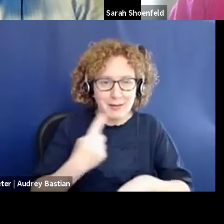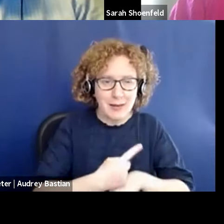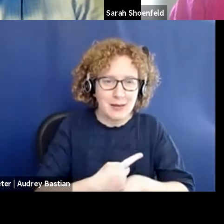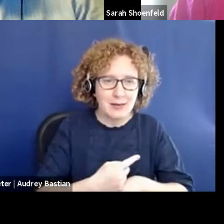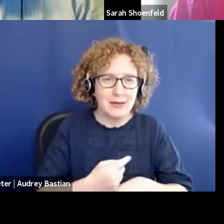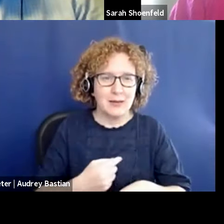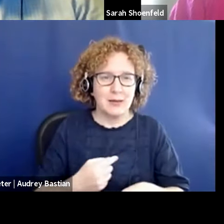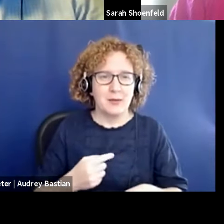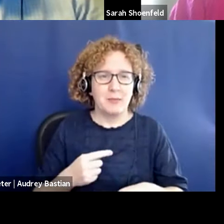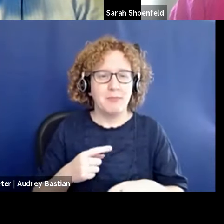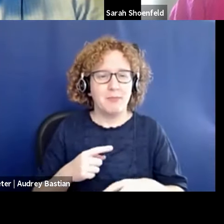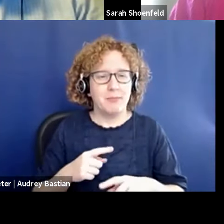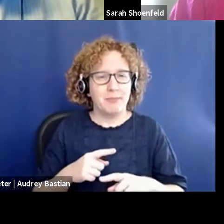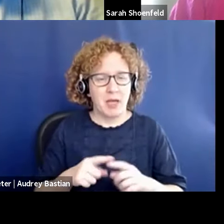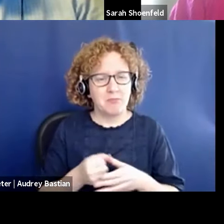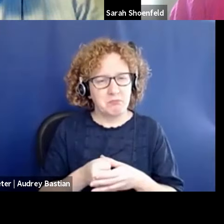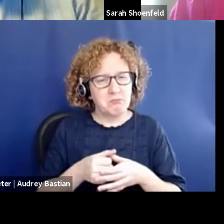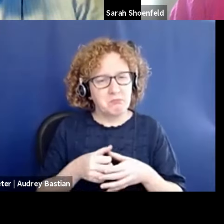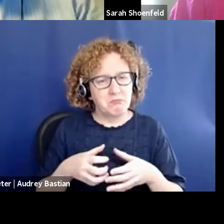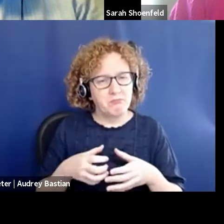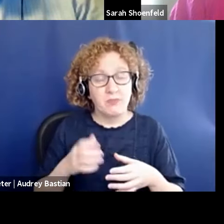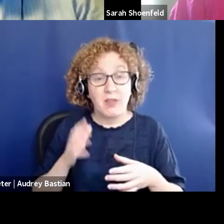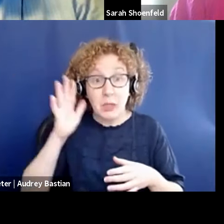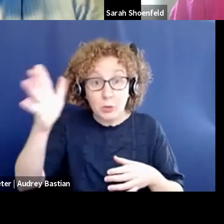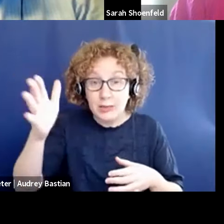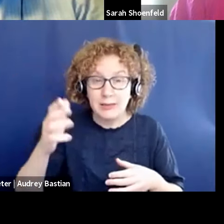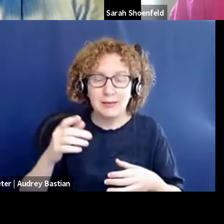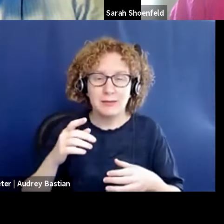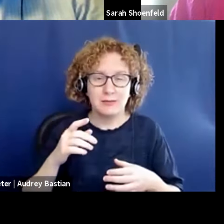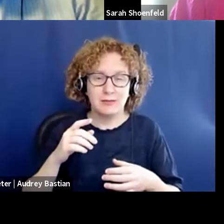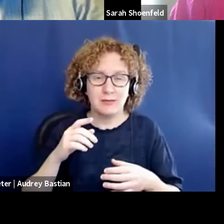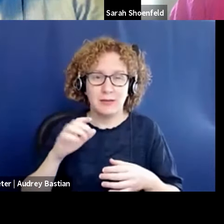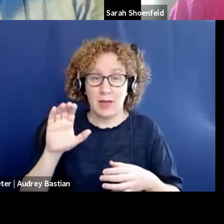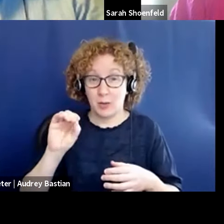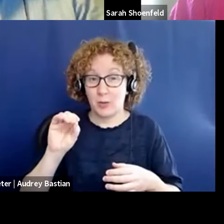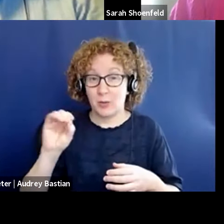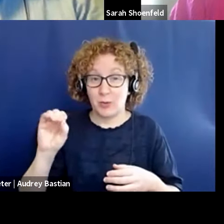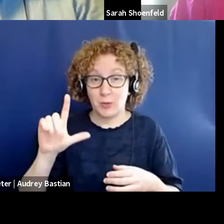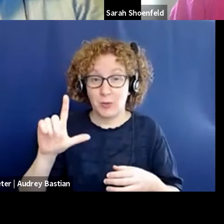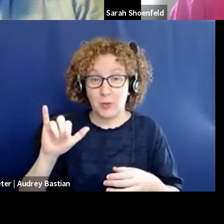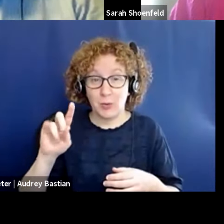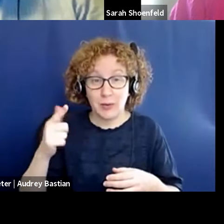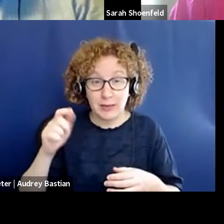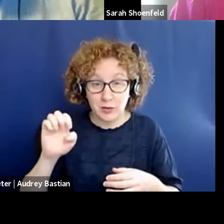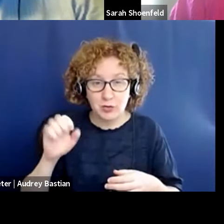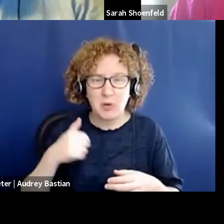that day, I should say. But it did eventually, especially when we got to, at Coolidge, I can